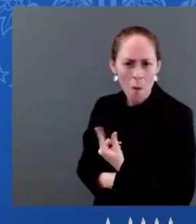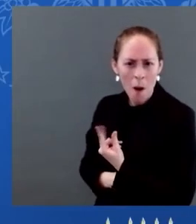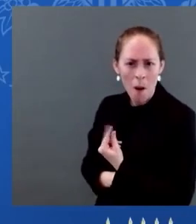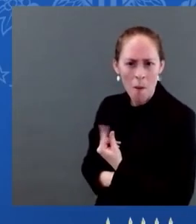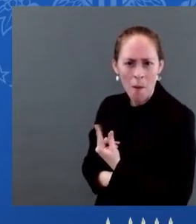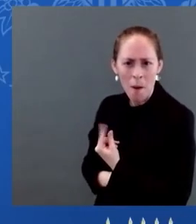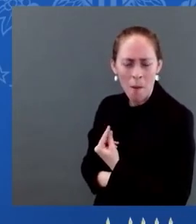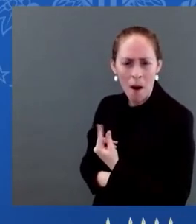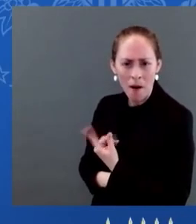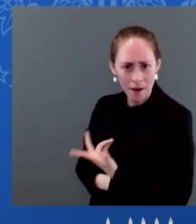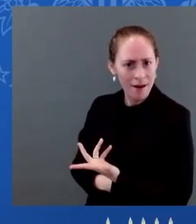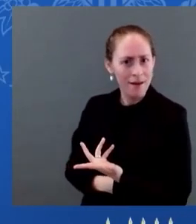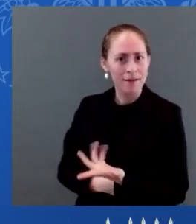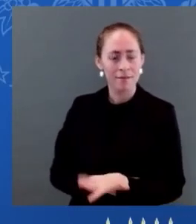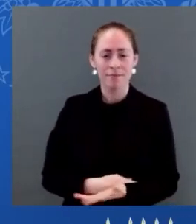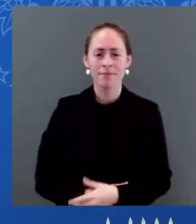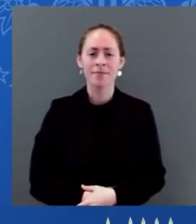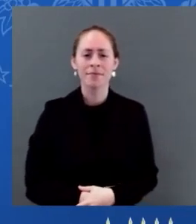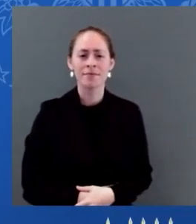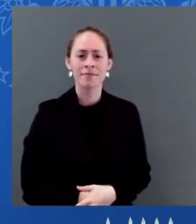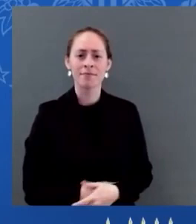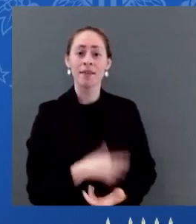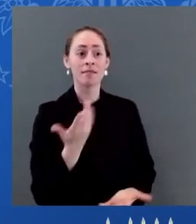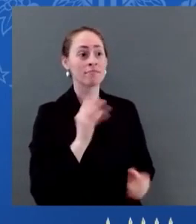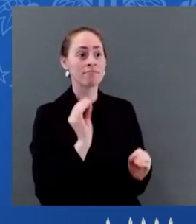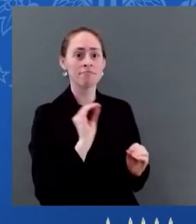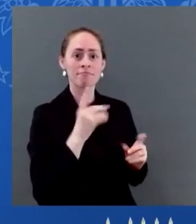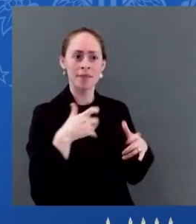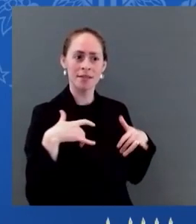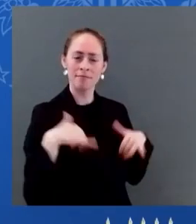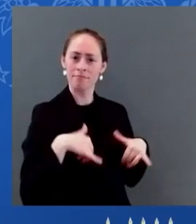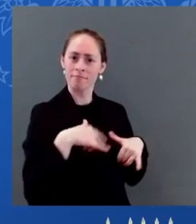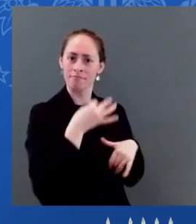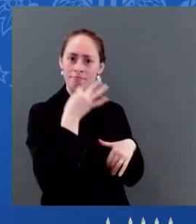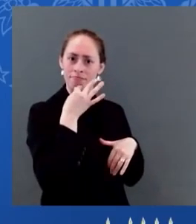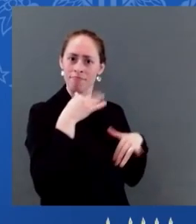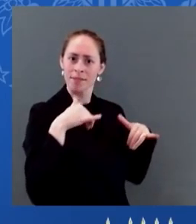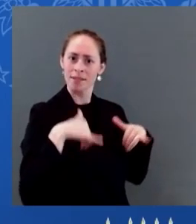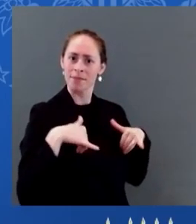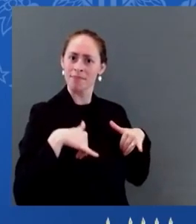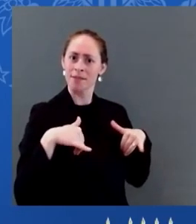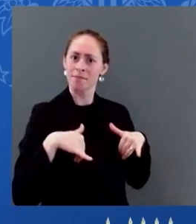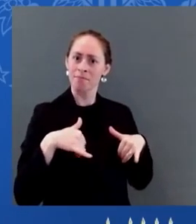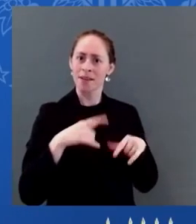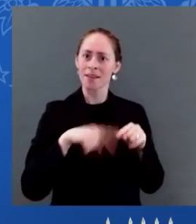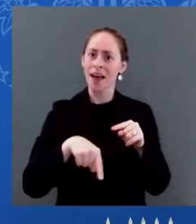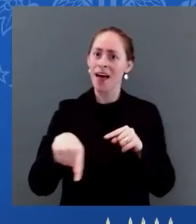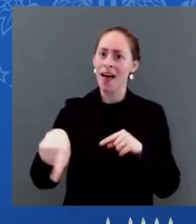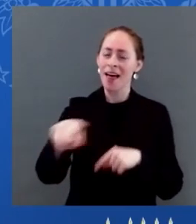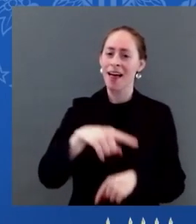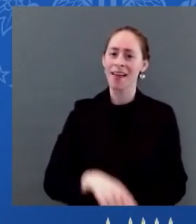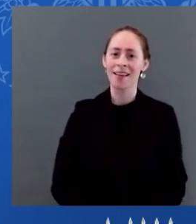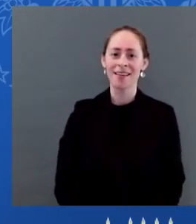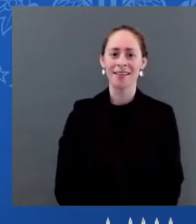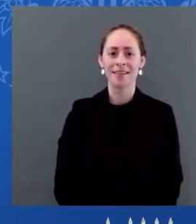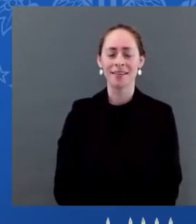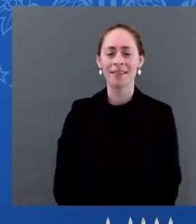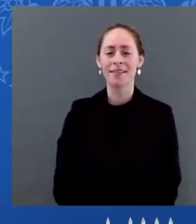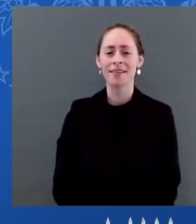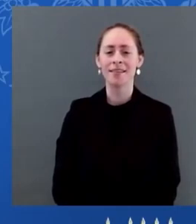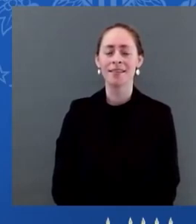Leader Schumer. A good friend of mine, Chuck, we're so sorry about your dad. Abe